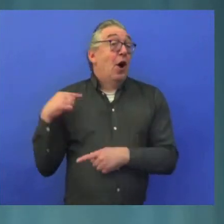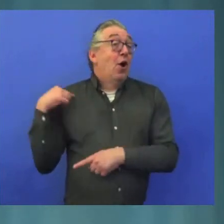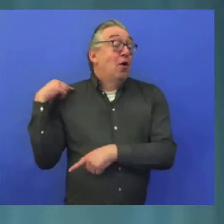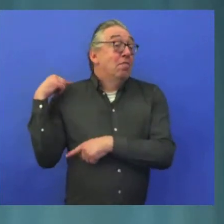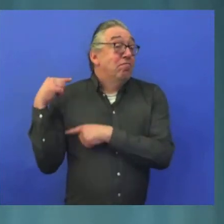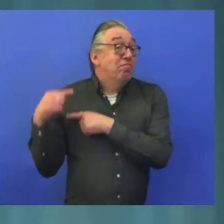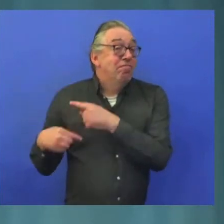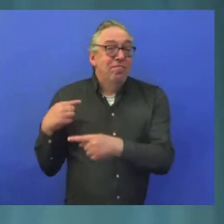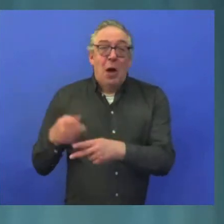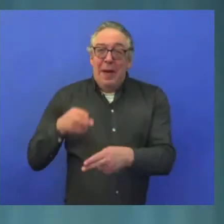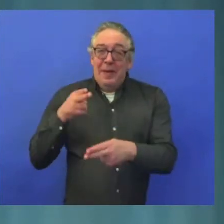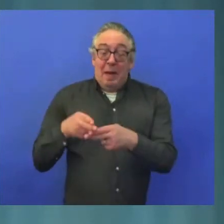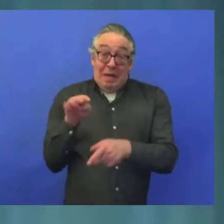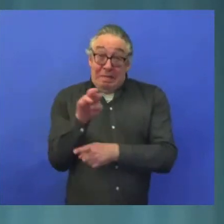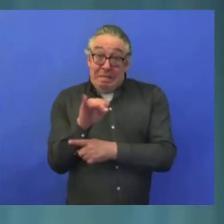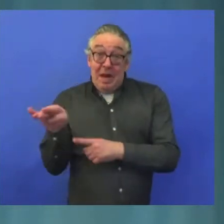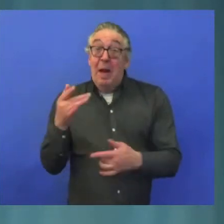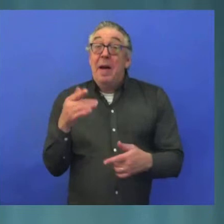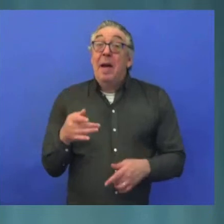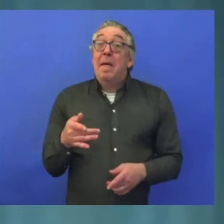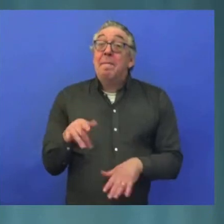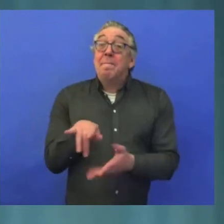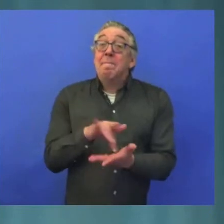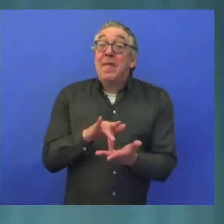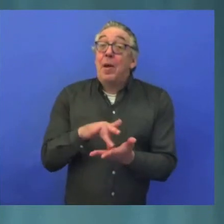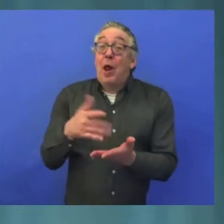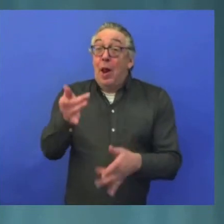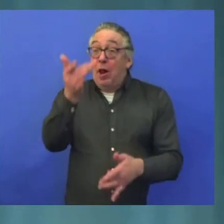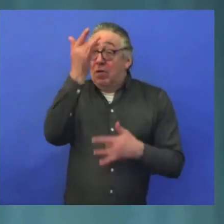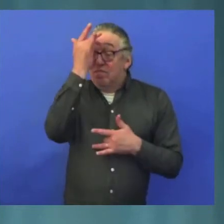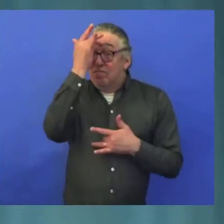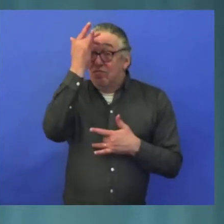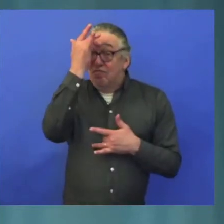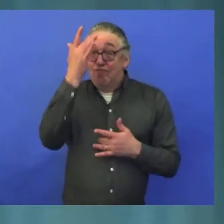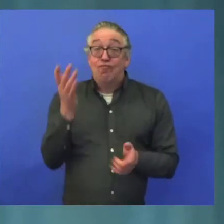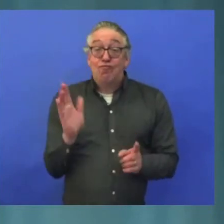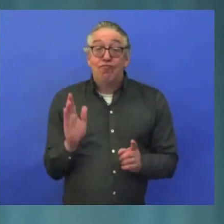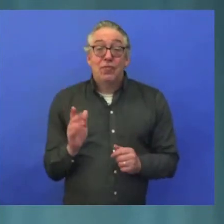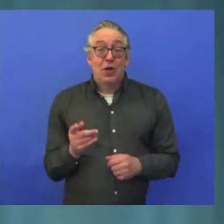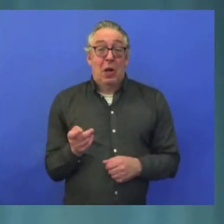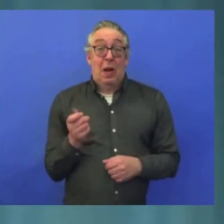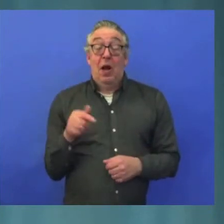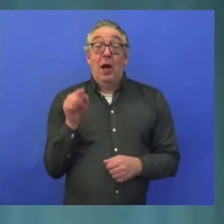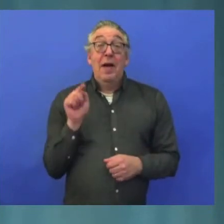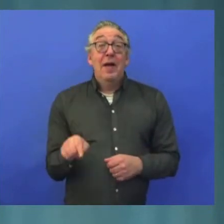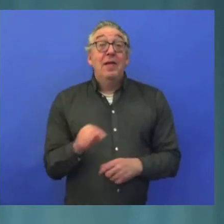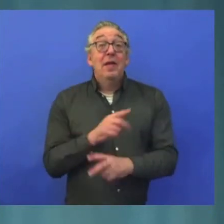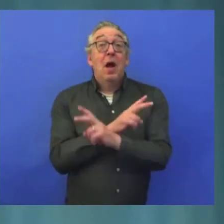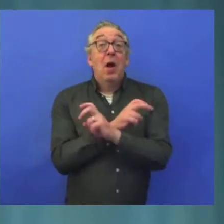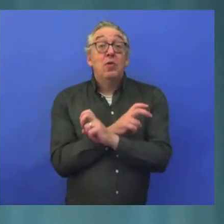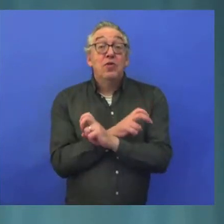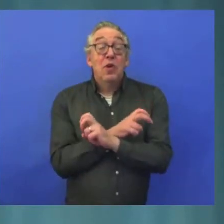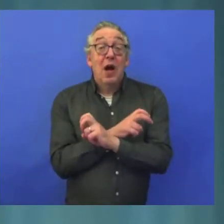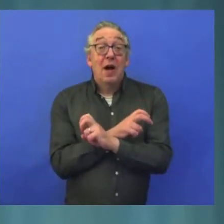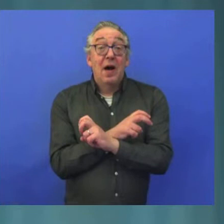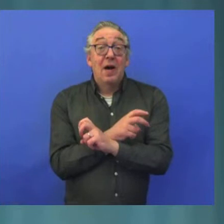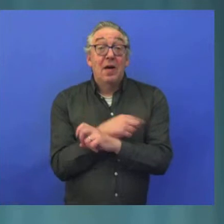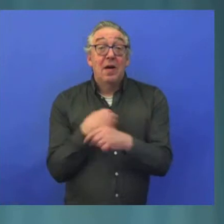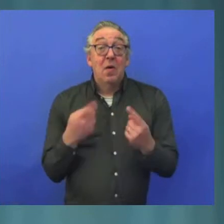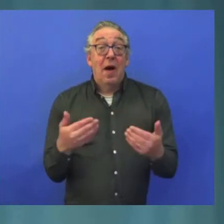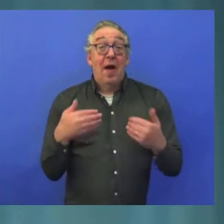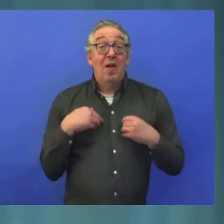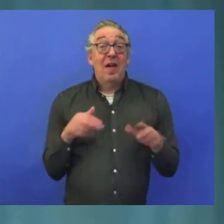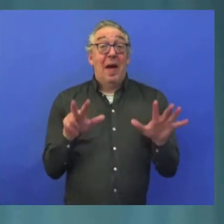In Austria, there are living, for example, more than 8 million citizens and only